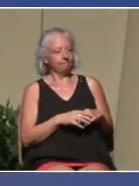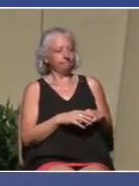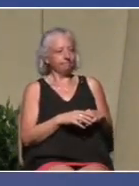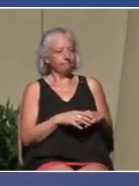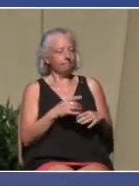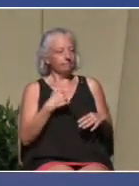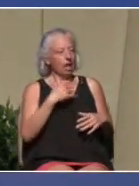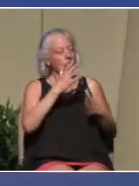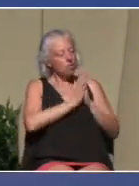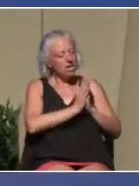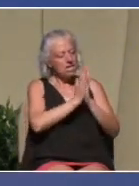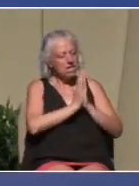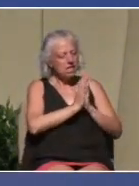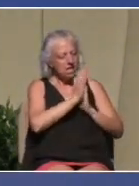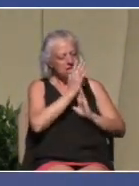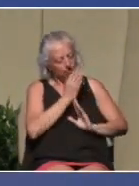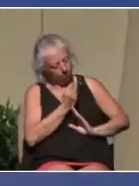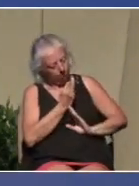fell asleep.